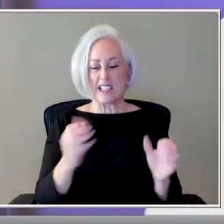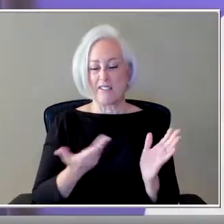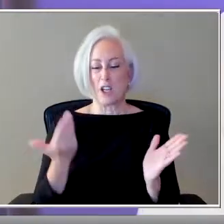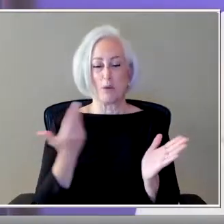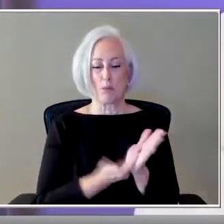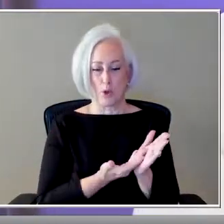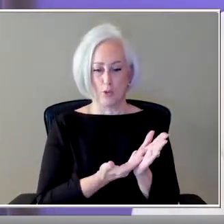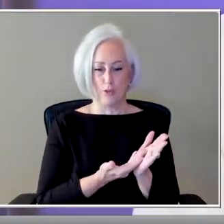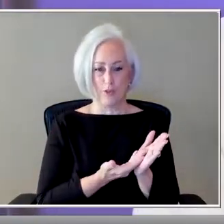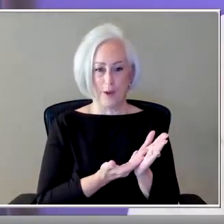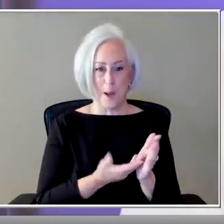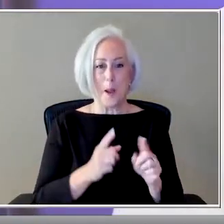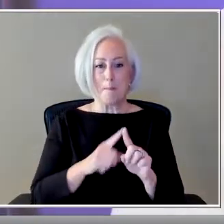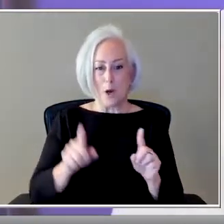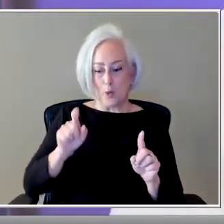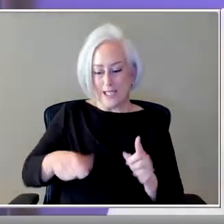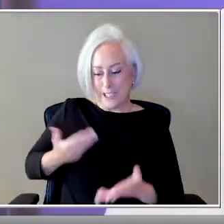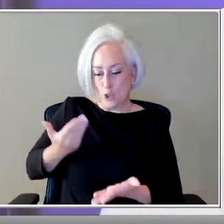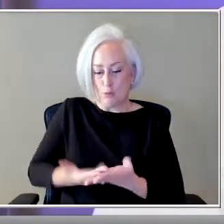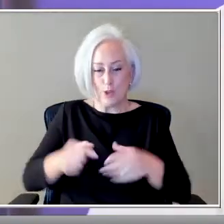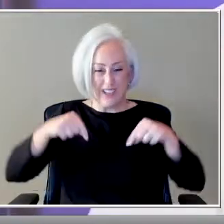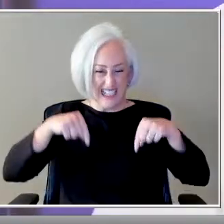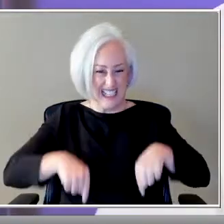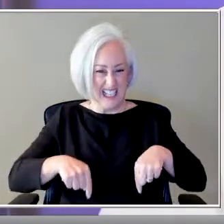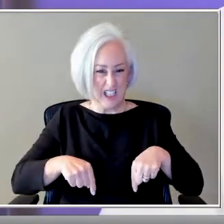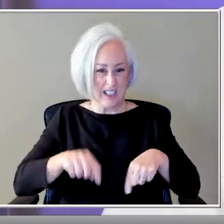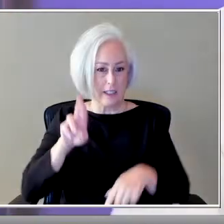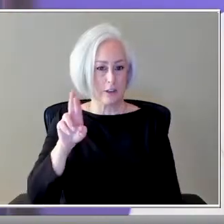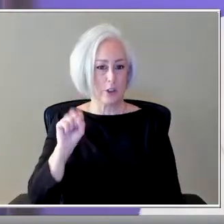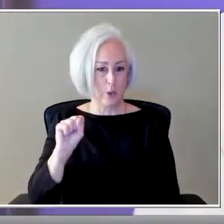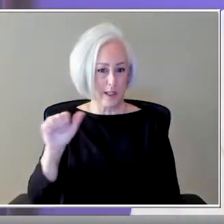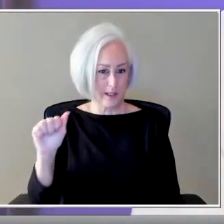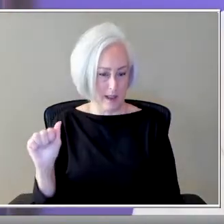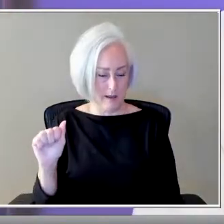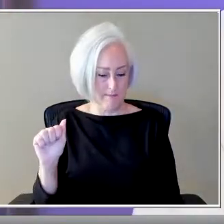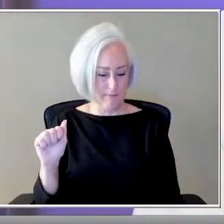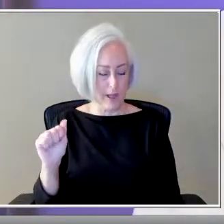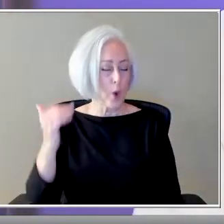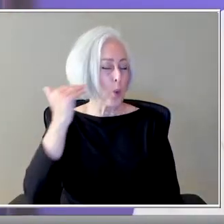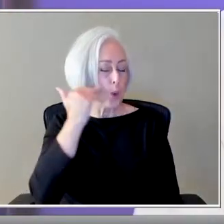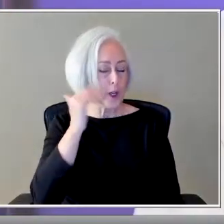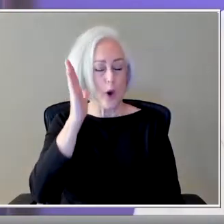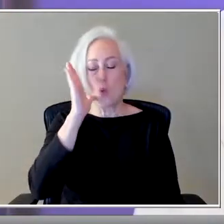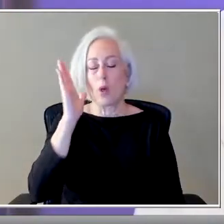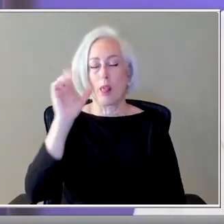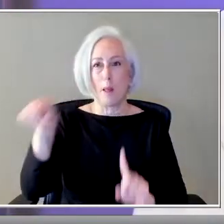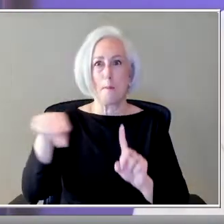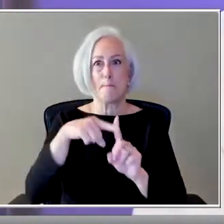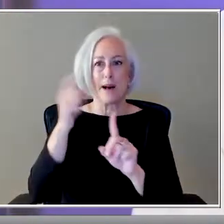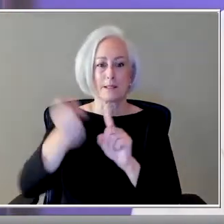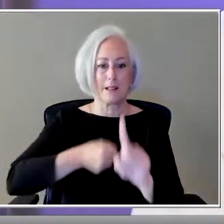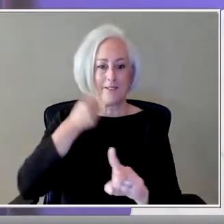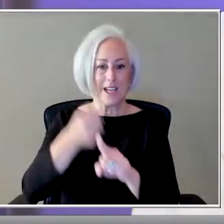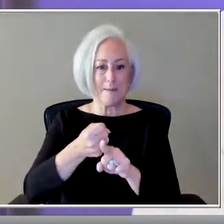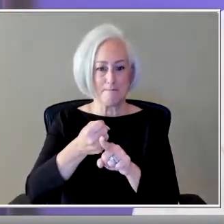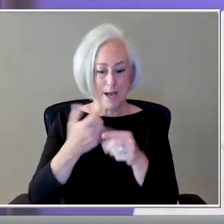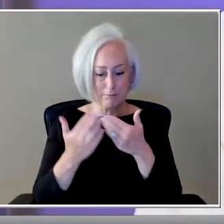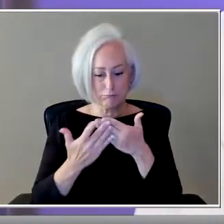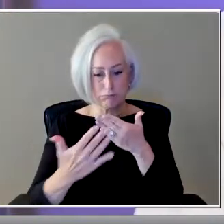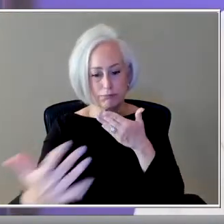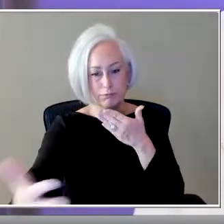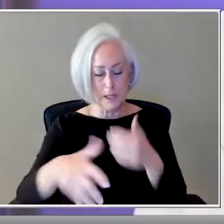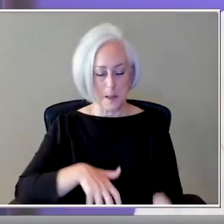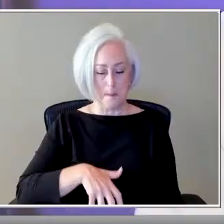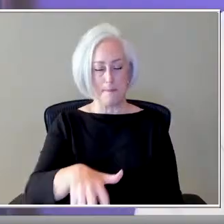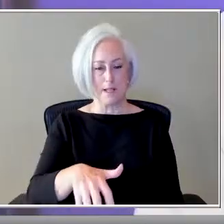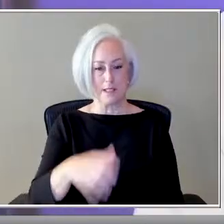prove it here in the United States. But we know that it will have a positive impact on pregnancy outcomes for these